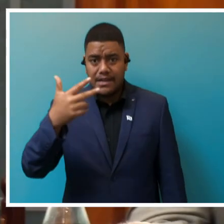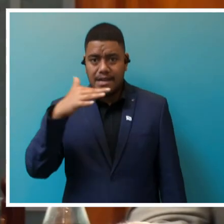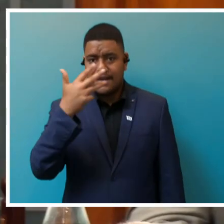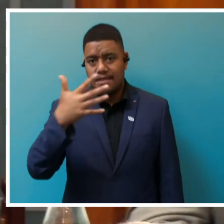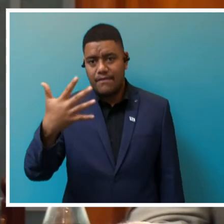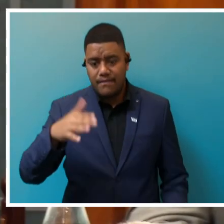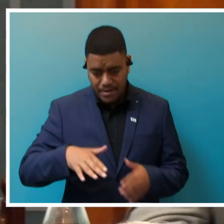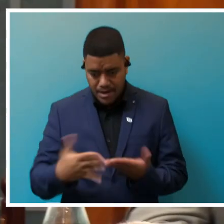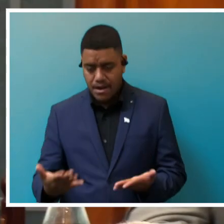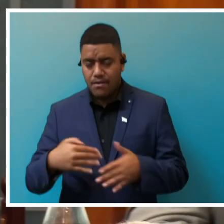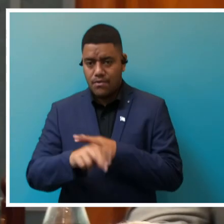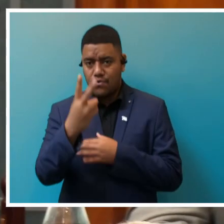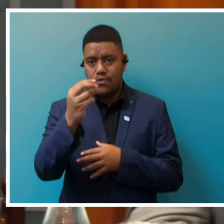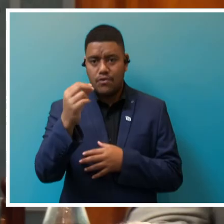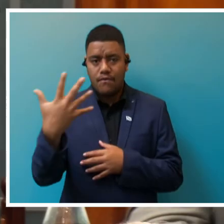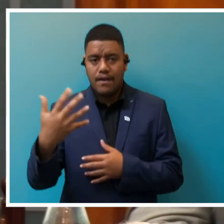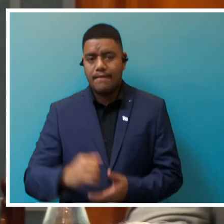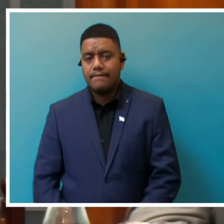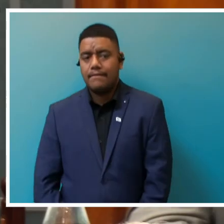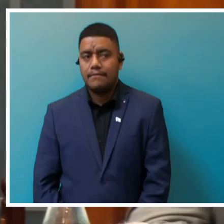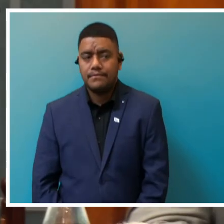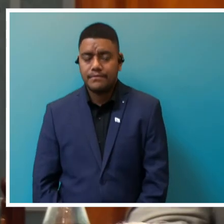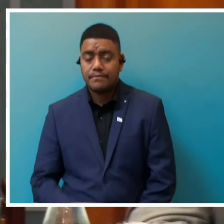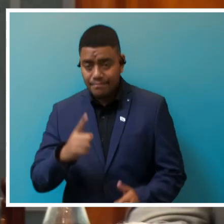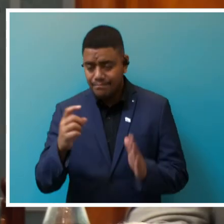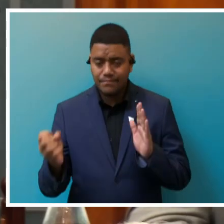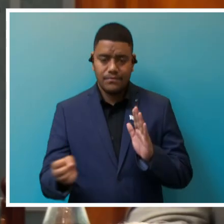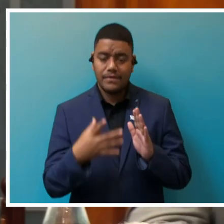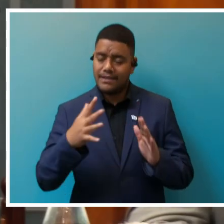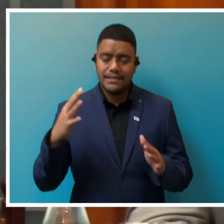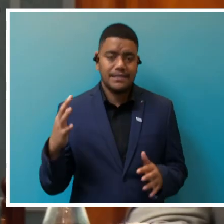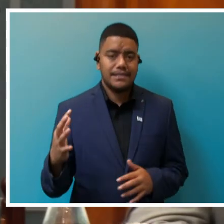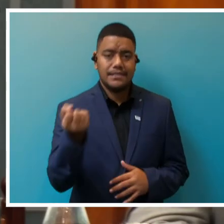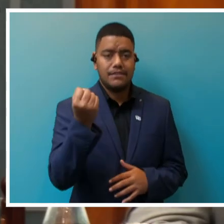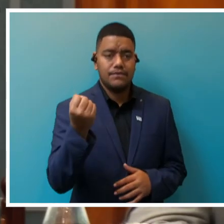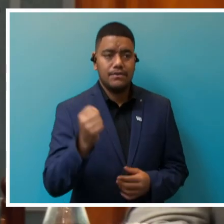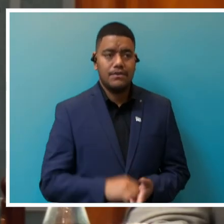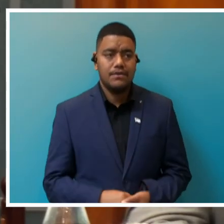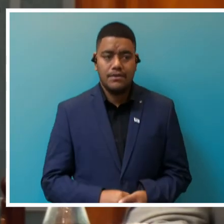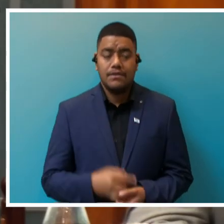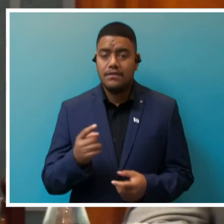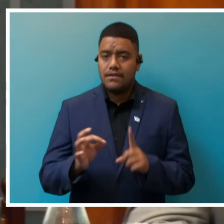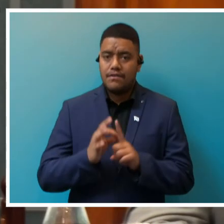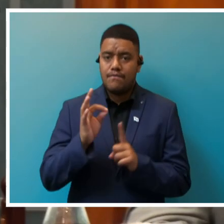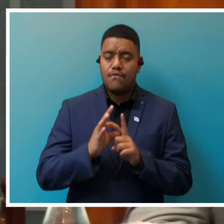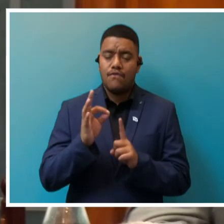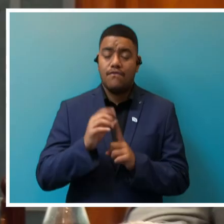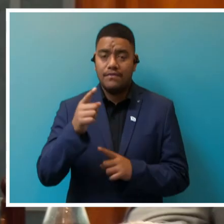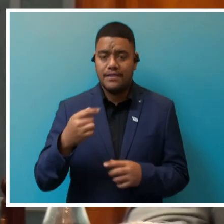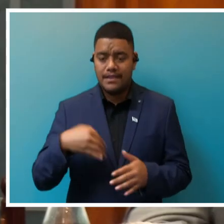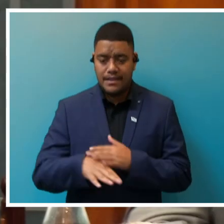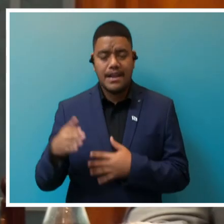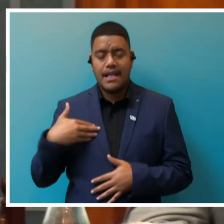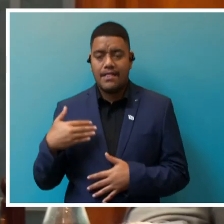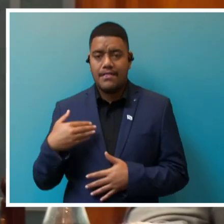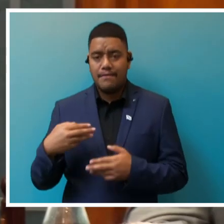41,895 in 2025, reflecting the success of improved breeding and health management program.